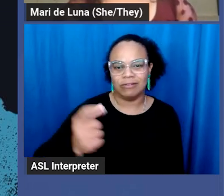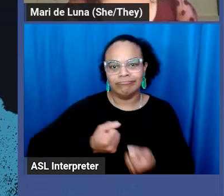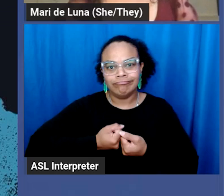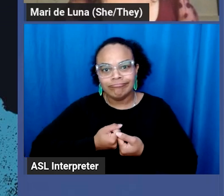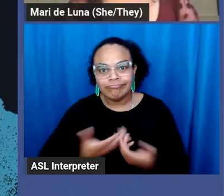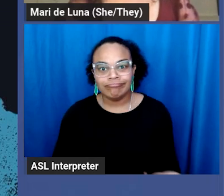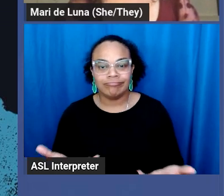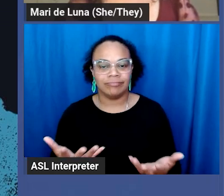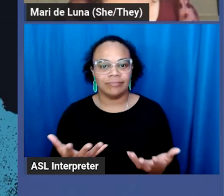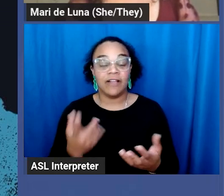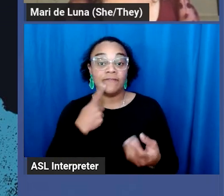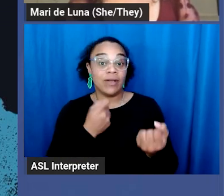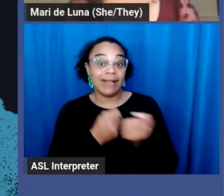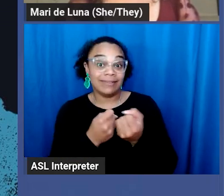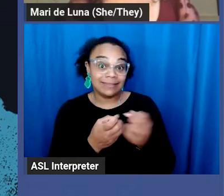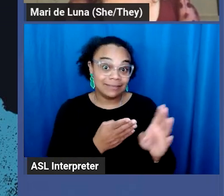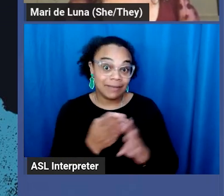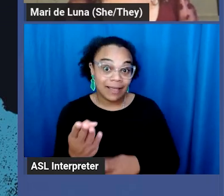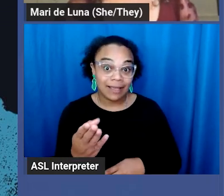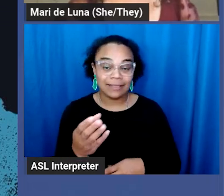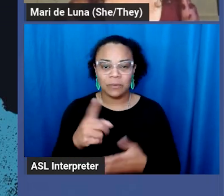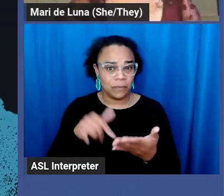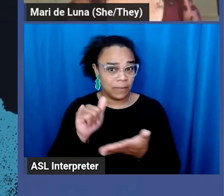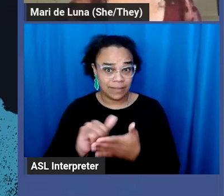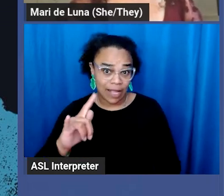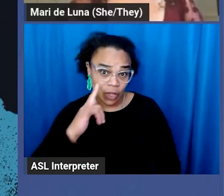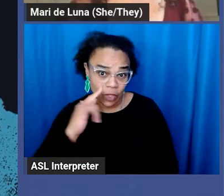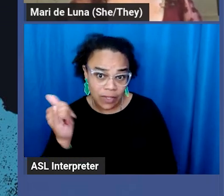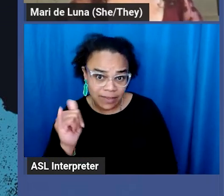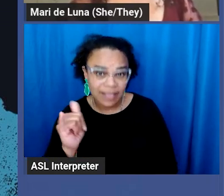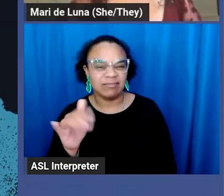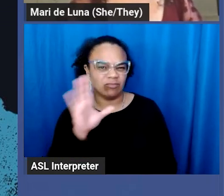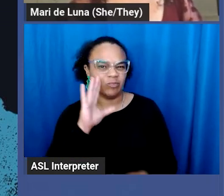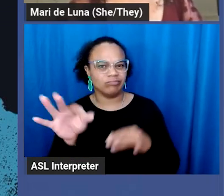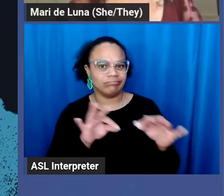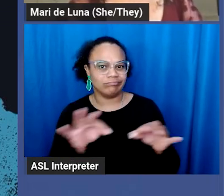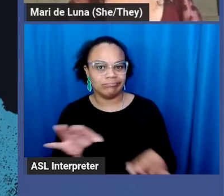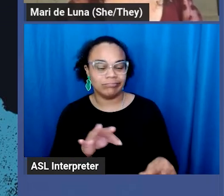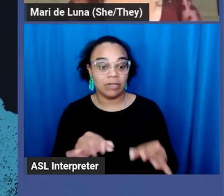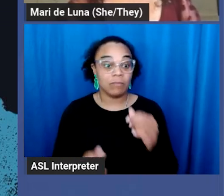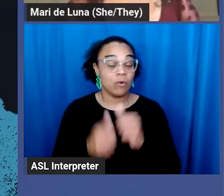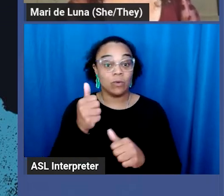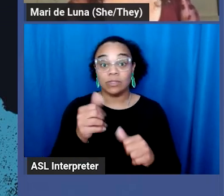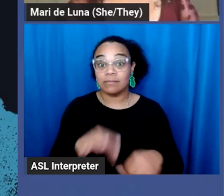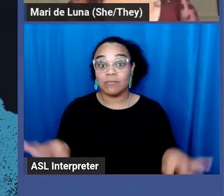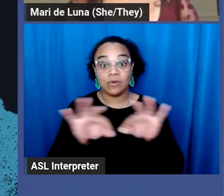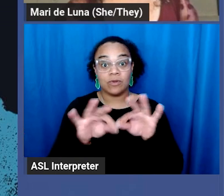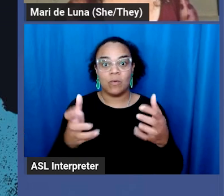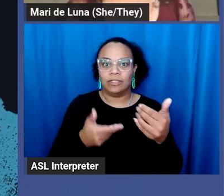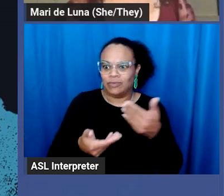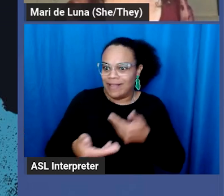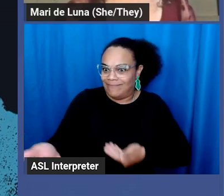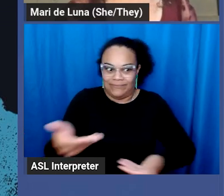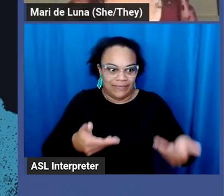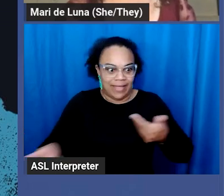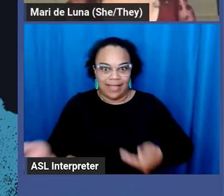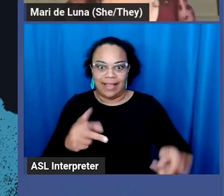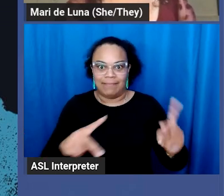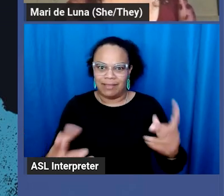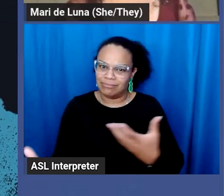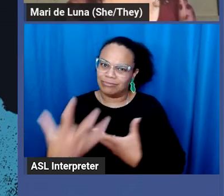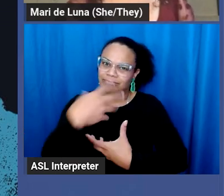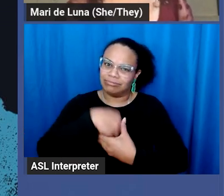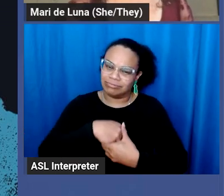and what that looks like. And most importantly, to invite folks into